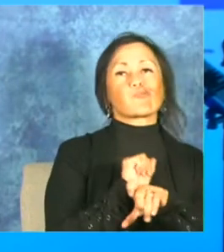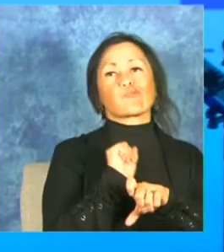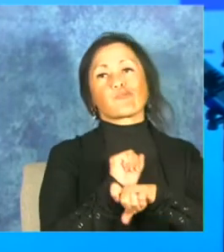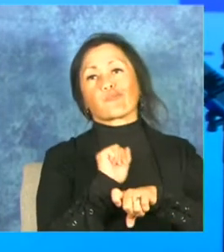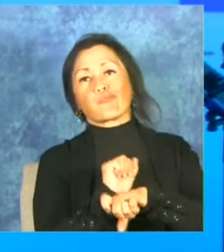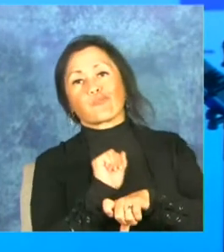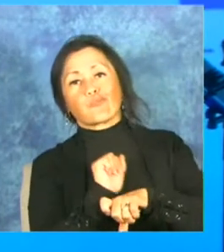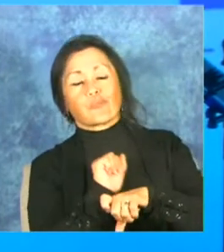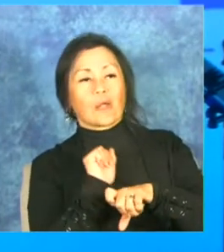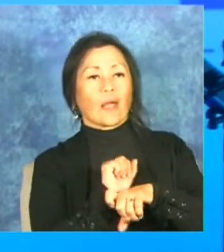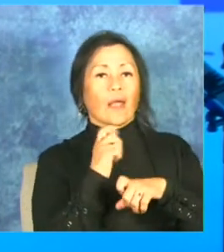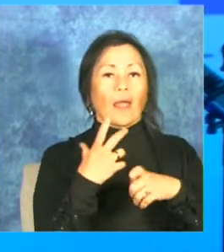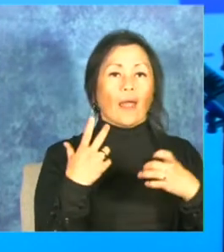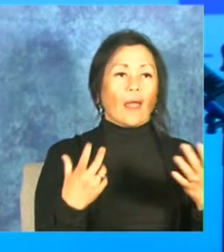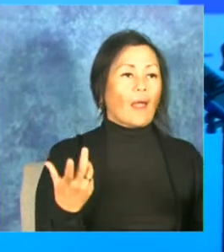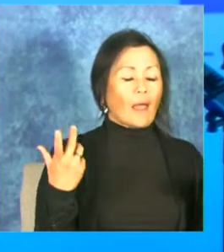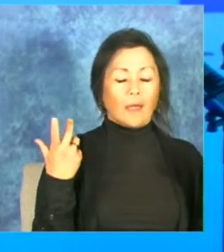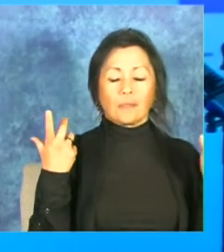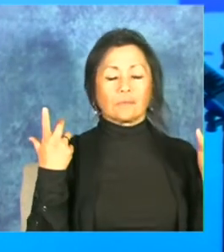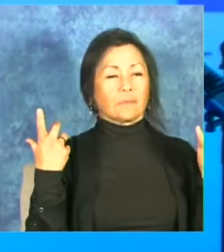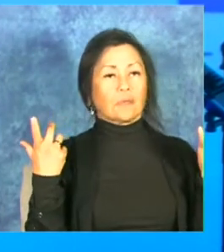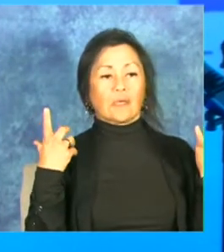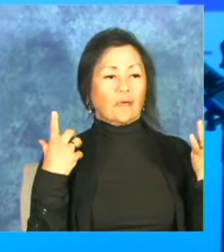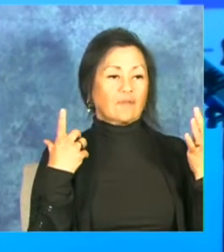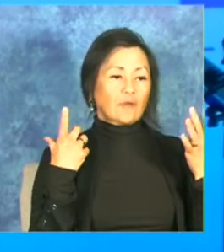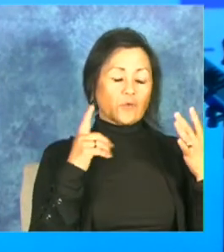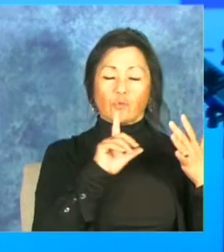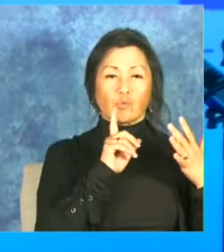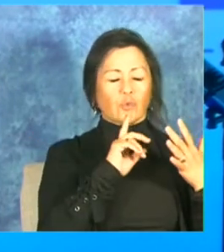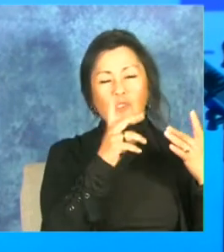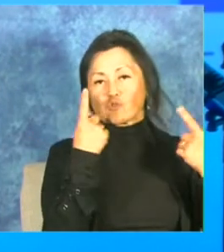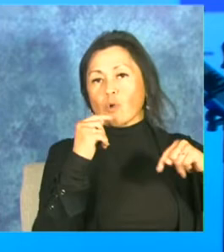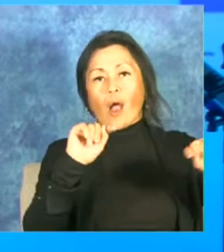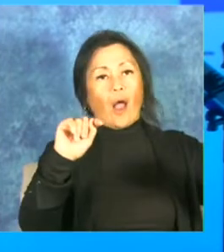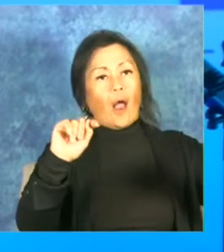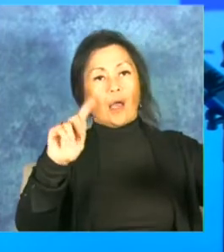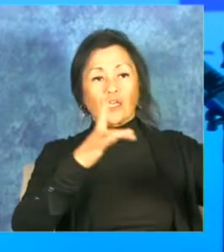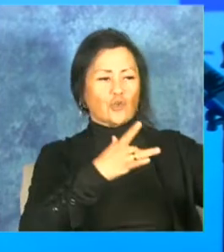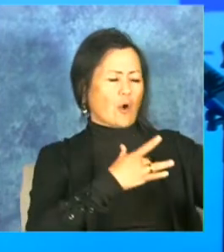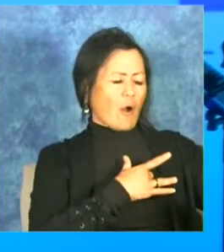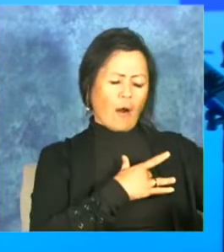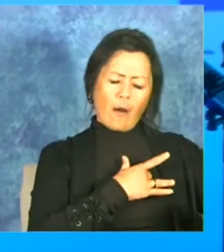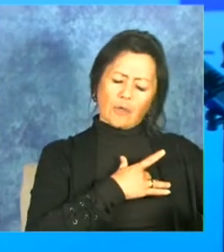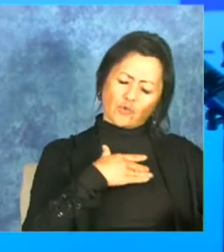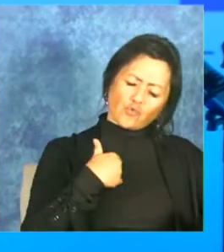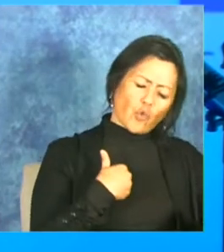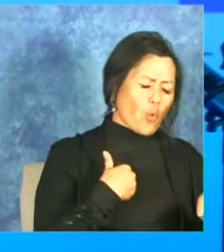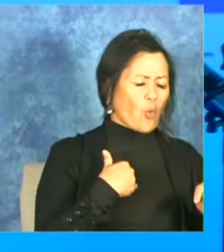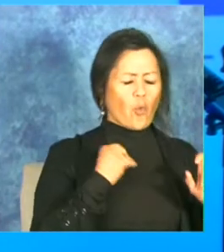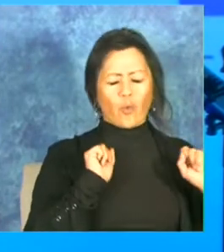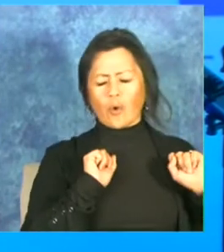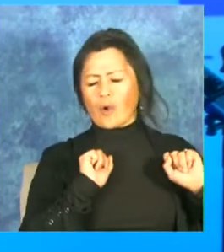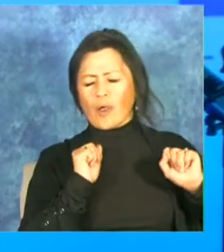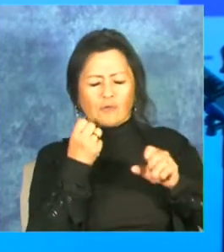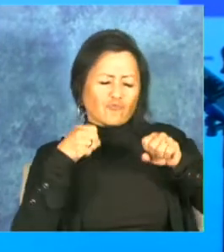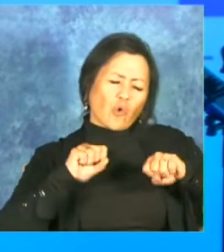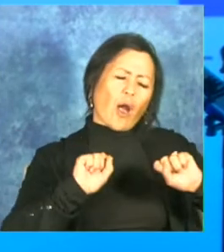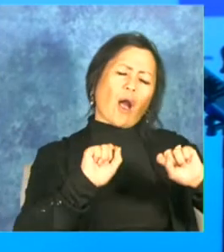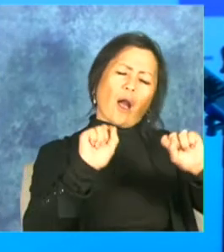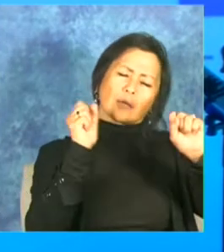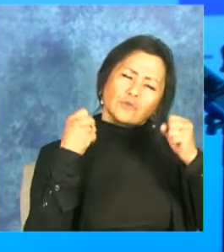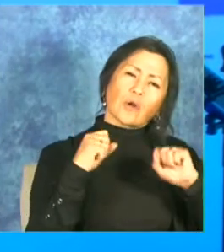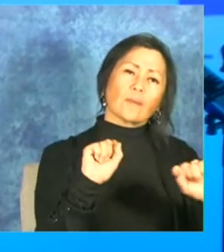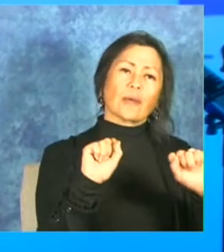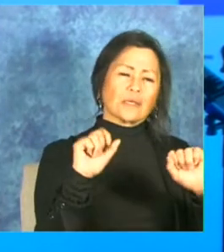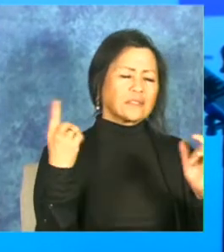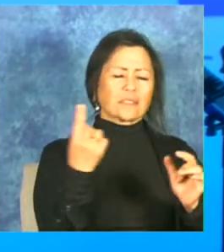bone, as we would say, you've put yourself out there, your heart, your soul, your efforts